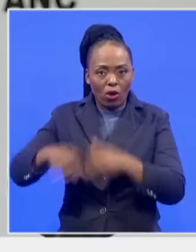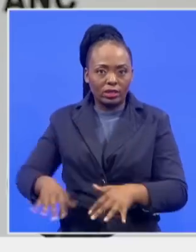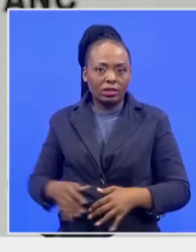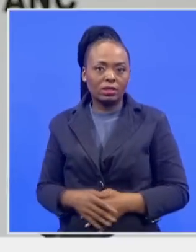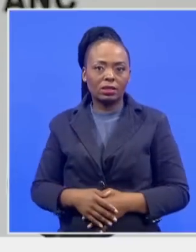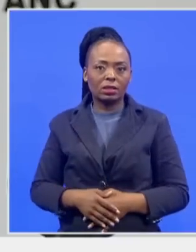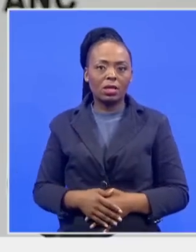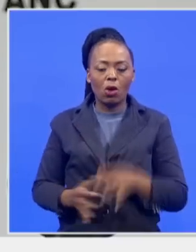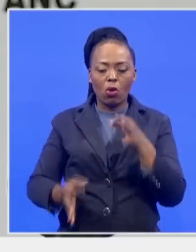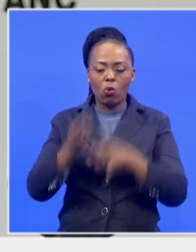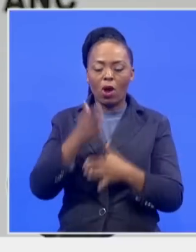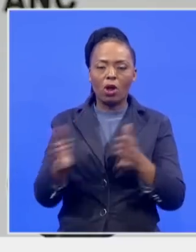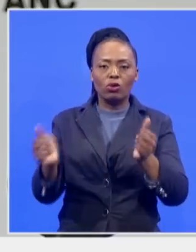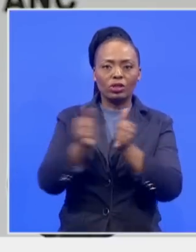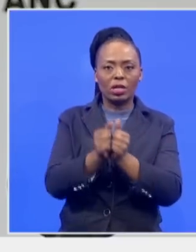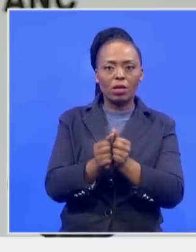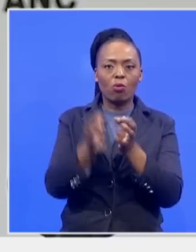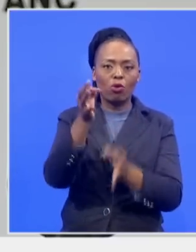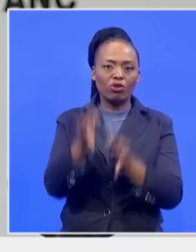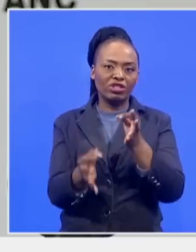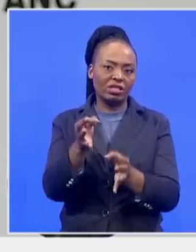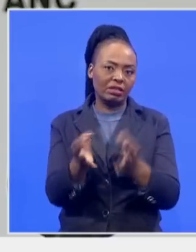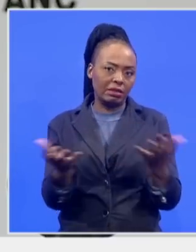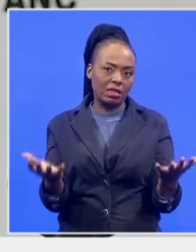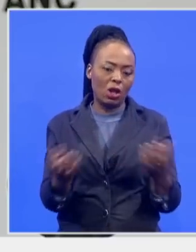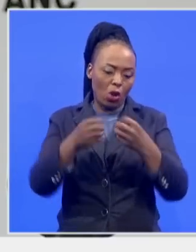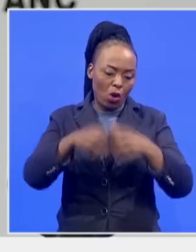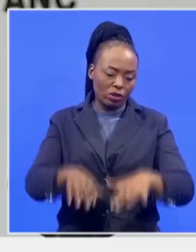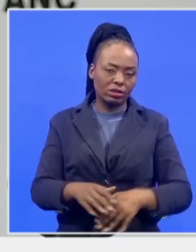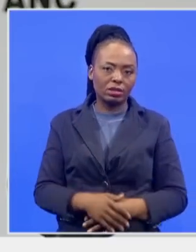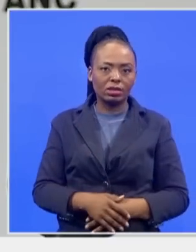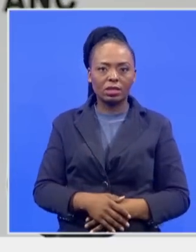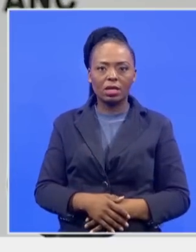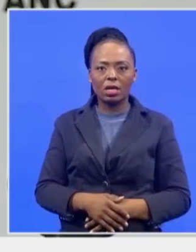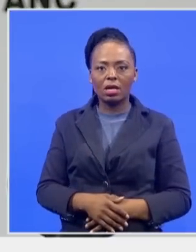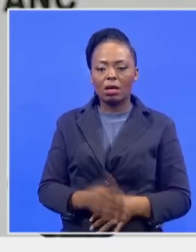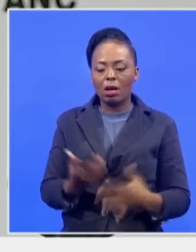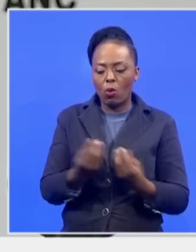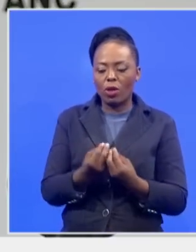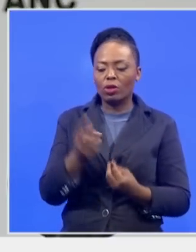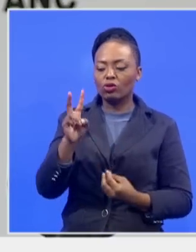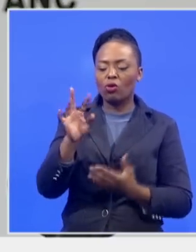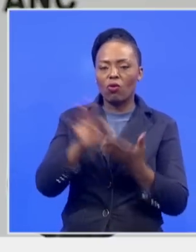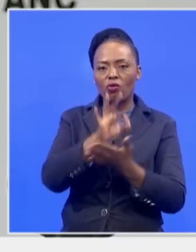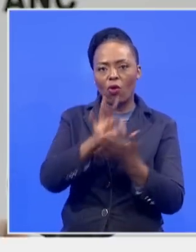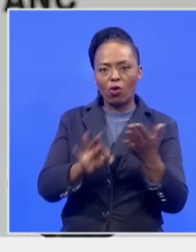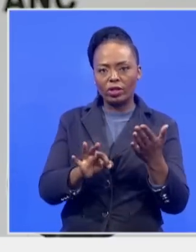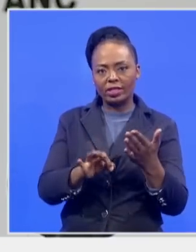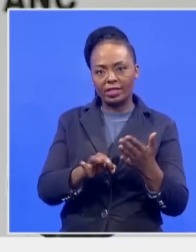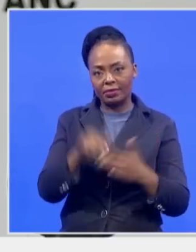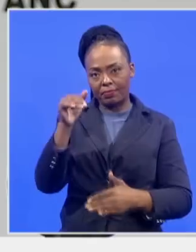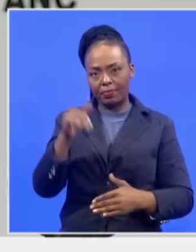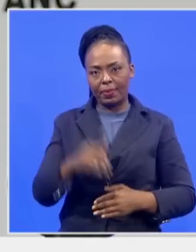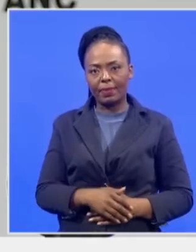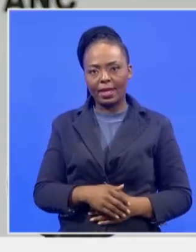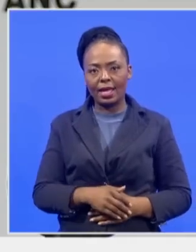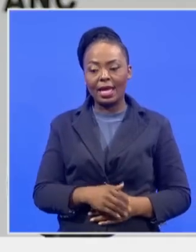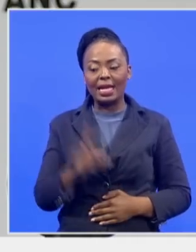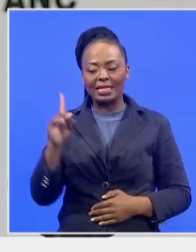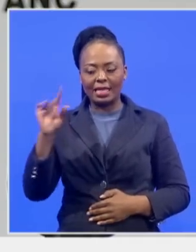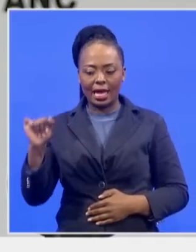the coalition politics with 2 votes. Tshwane is still in the hands of the